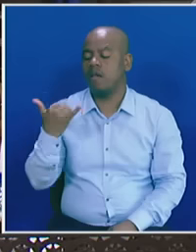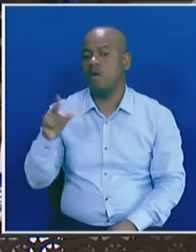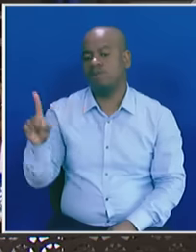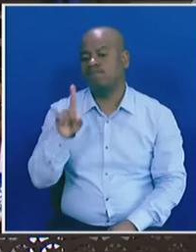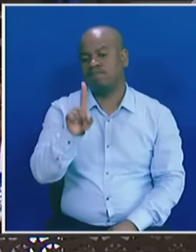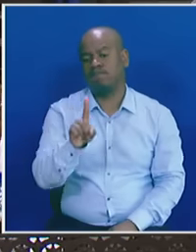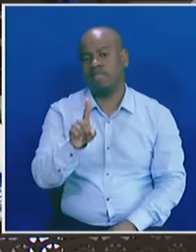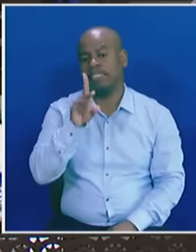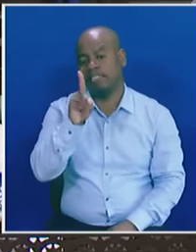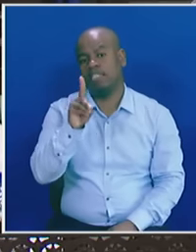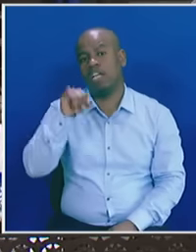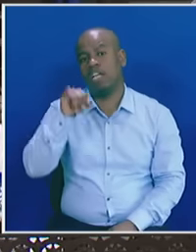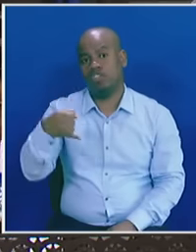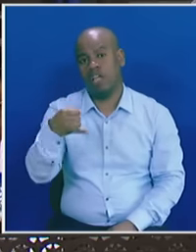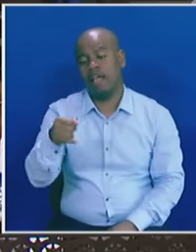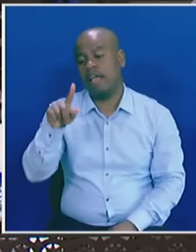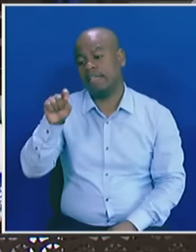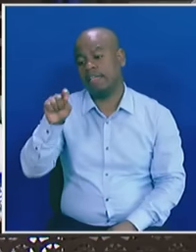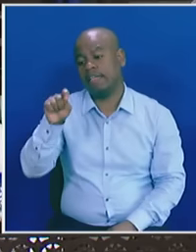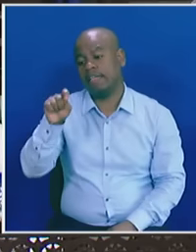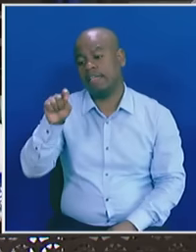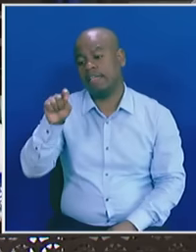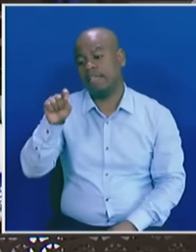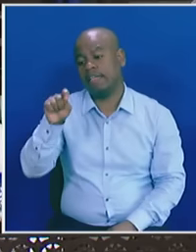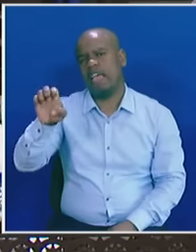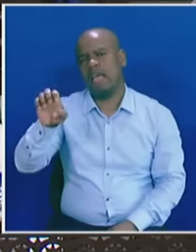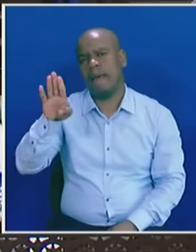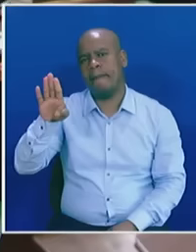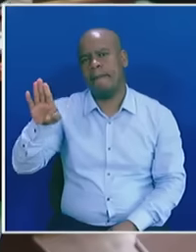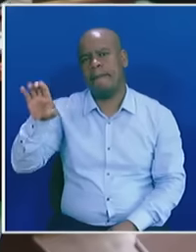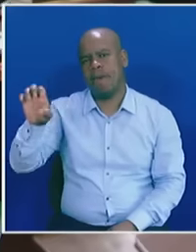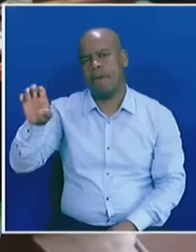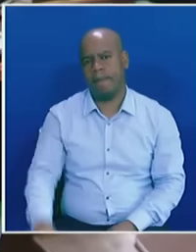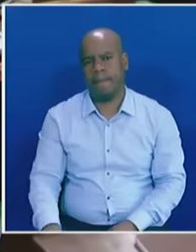DJ Stebe. Thank you very much.